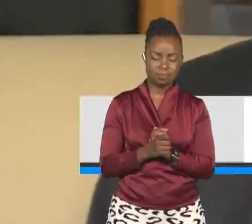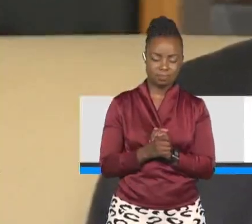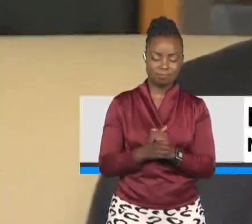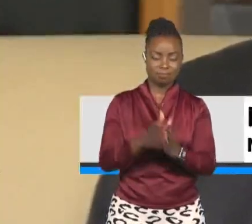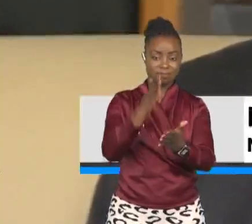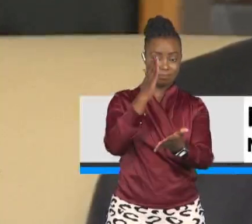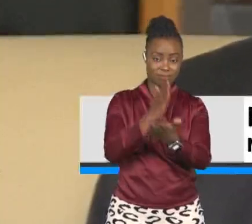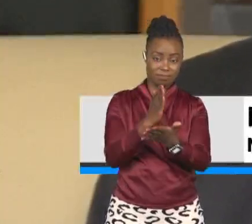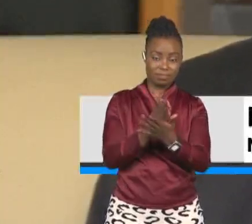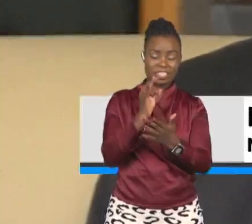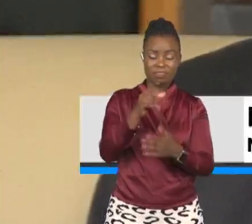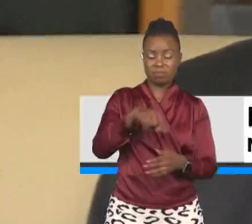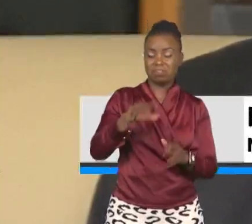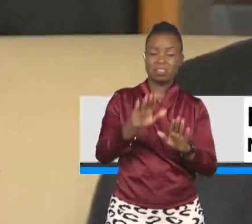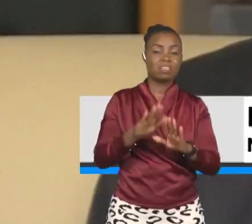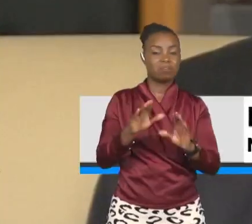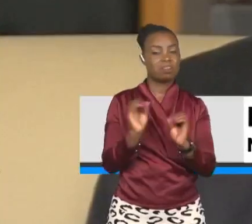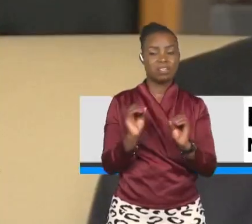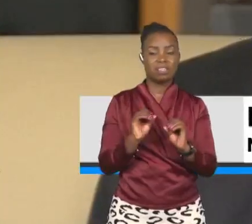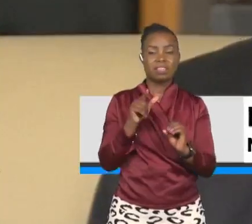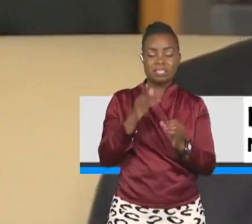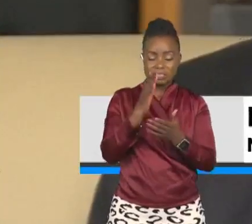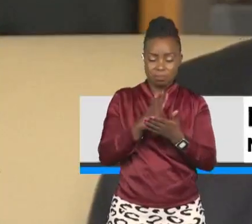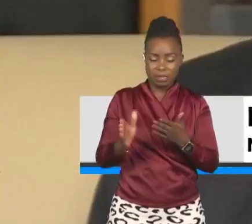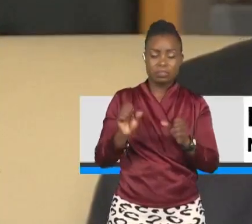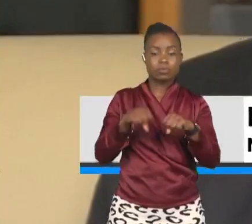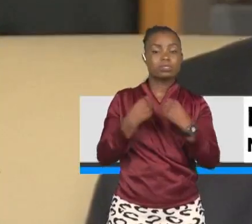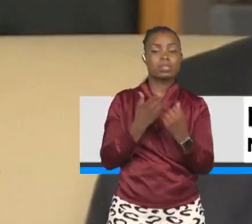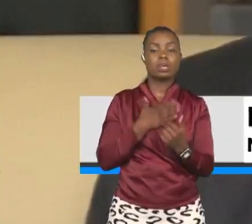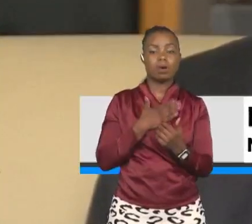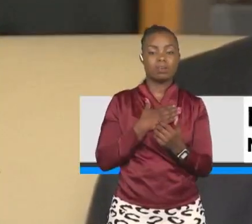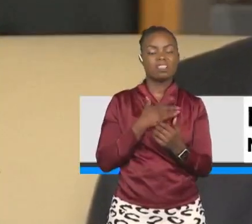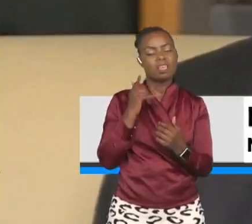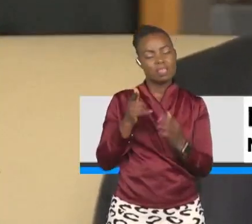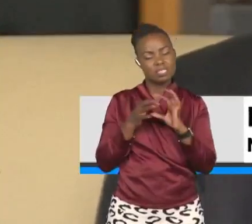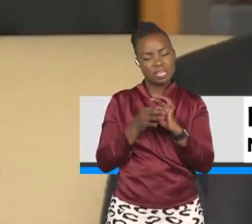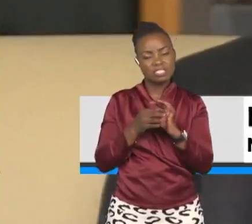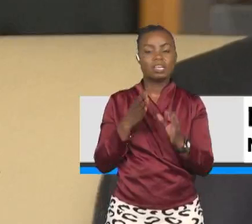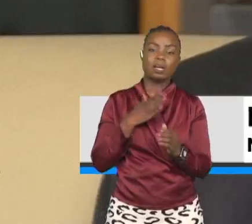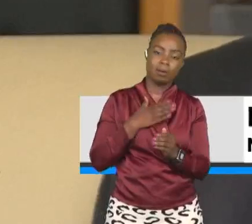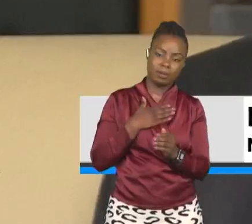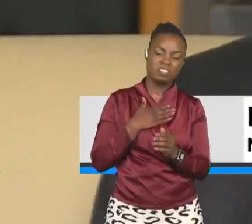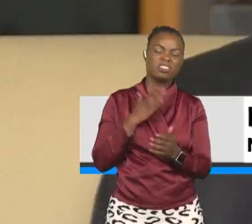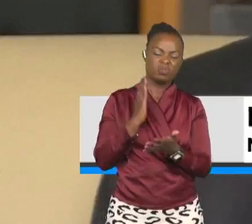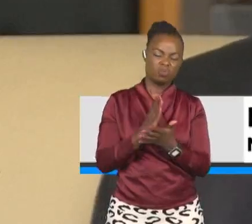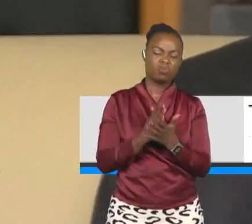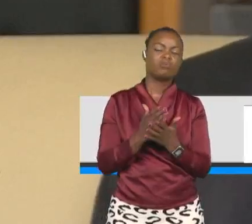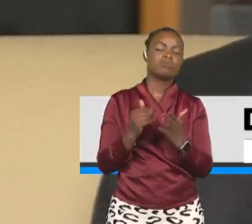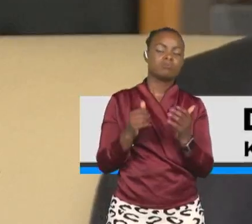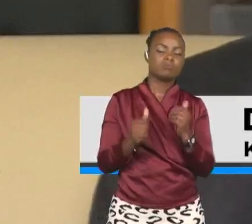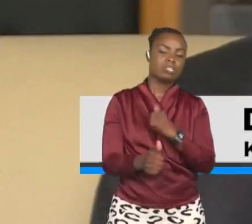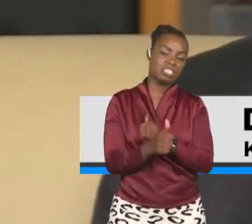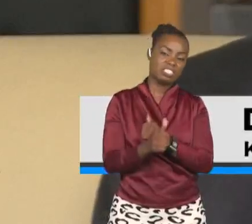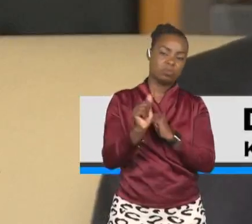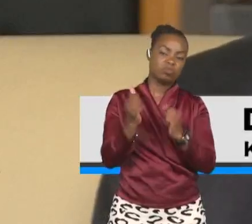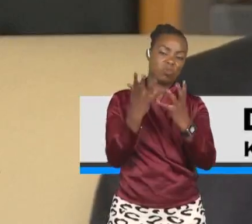Indeed, if we are not careful, this part of our society, this culture of our society, is in danger of